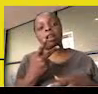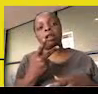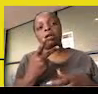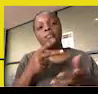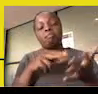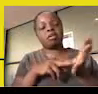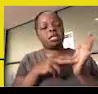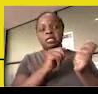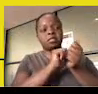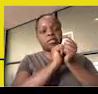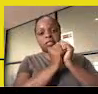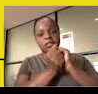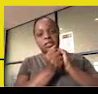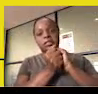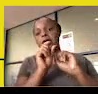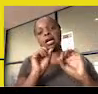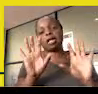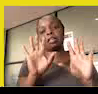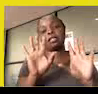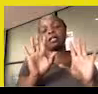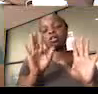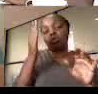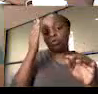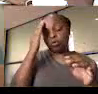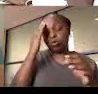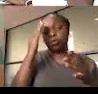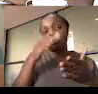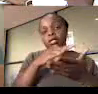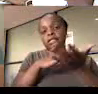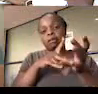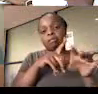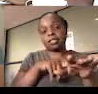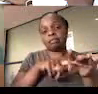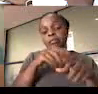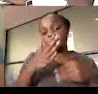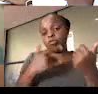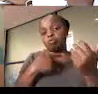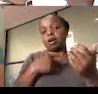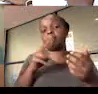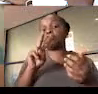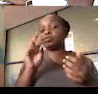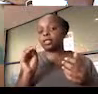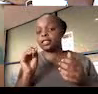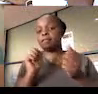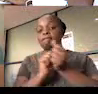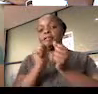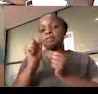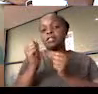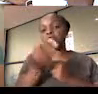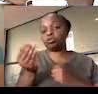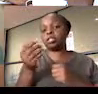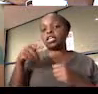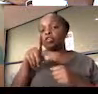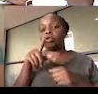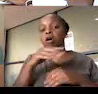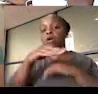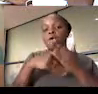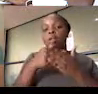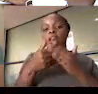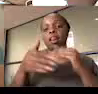tolerable. Hautaki kuwa wakati umepatikana na msiba ndio sasa umeanza kuweka mamukitano leo,